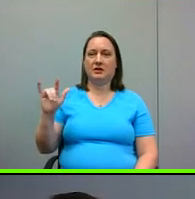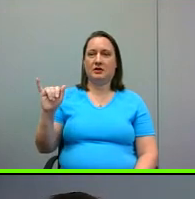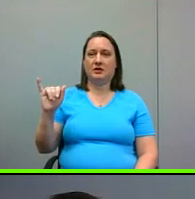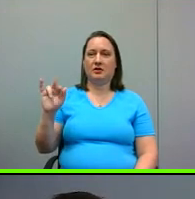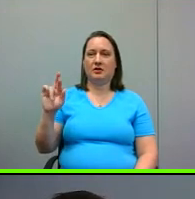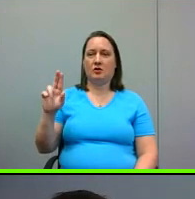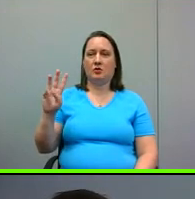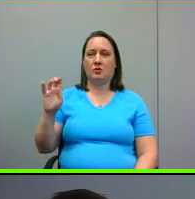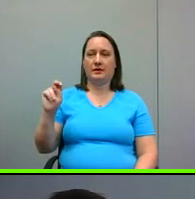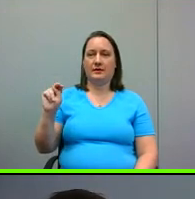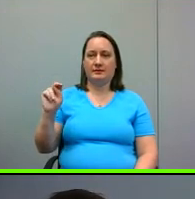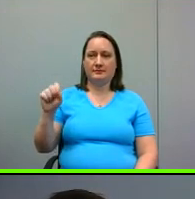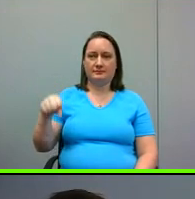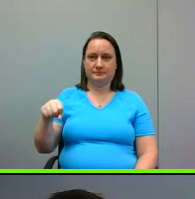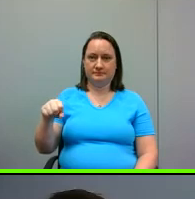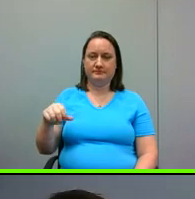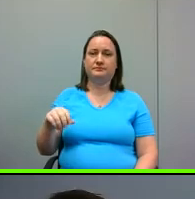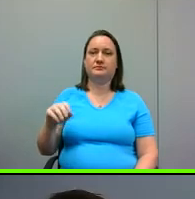Irwin, Yes.